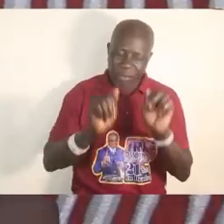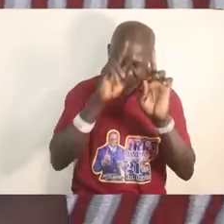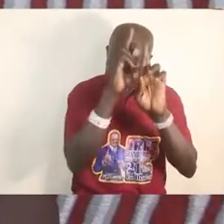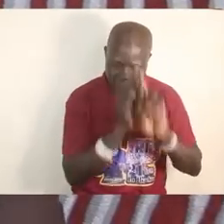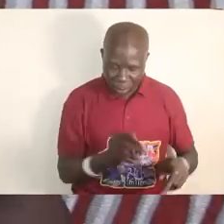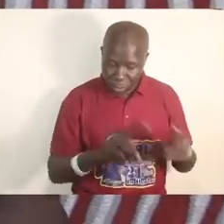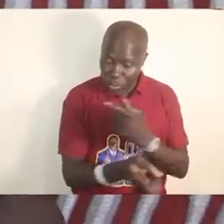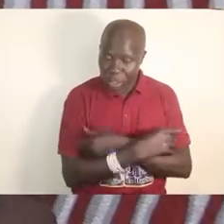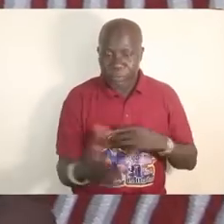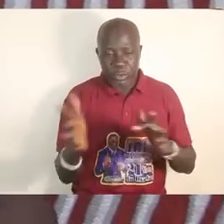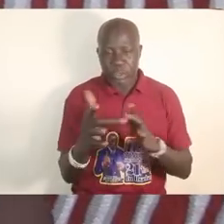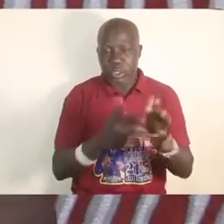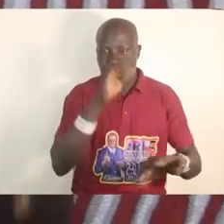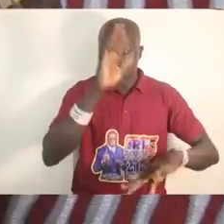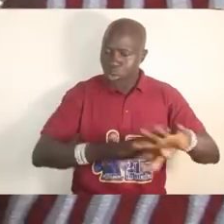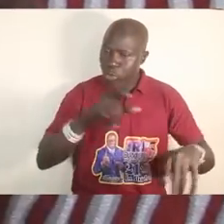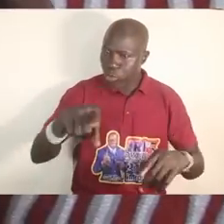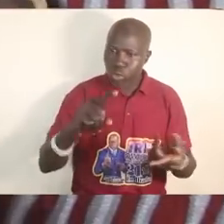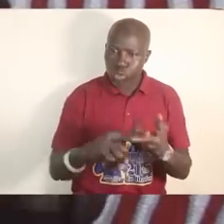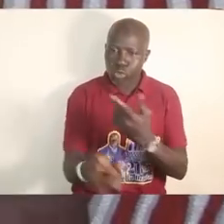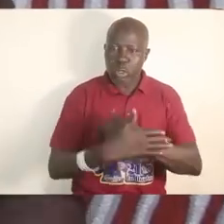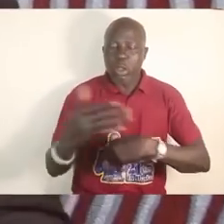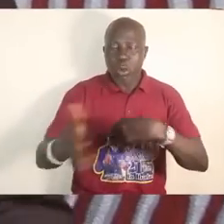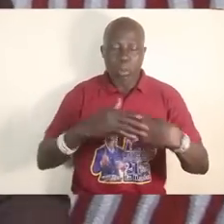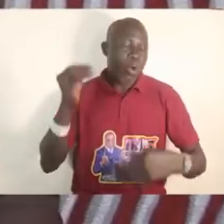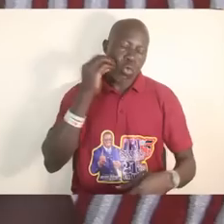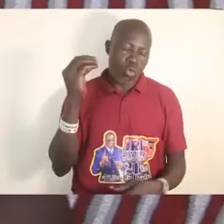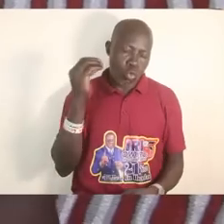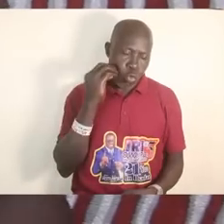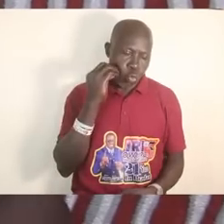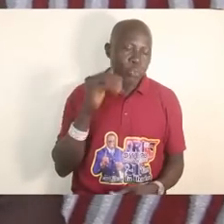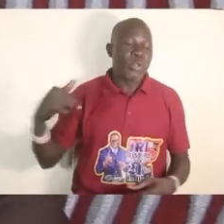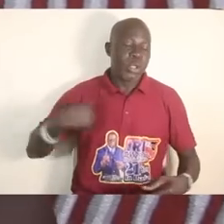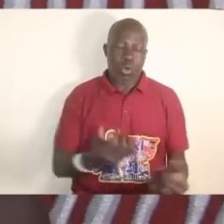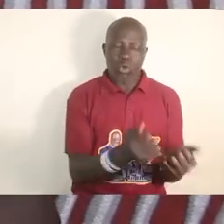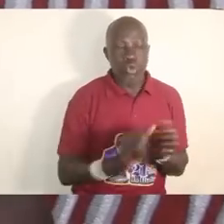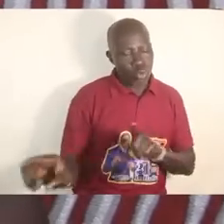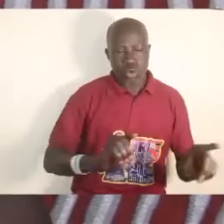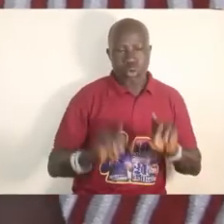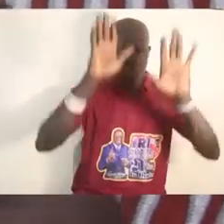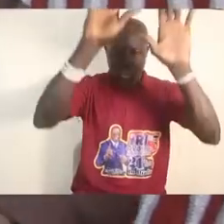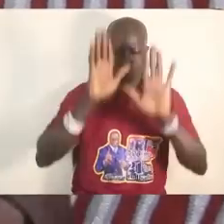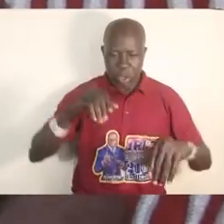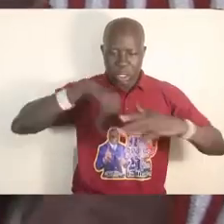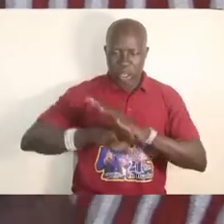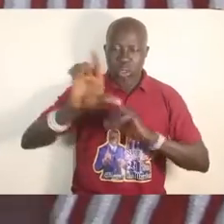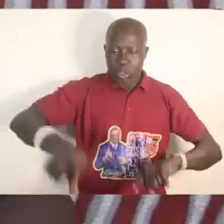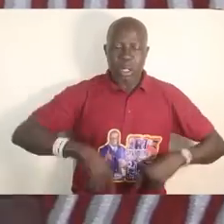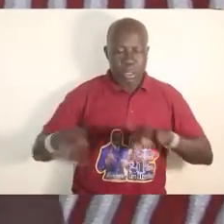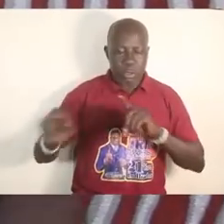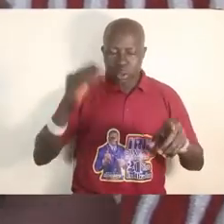repent. Jesus is calling you. Jesus is calling you to come back home. What for that brother? You want to do wonders in your life. Do